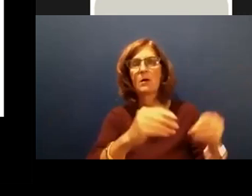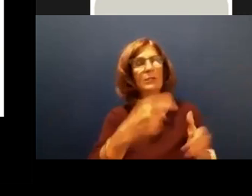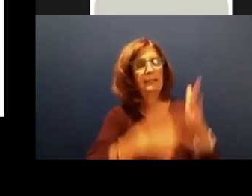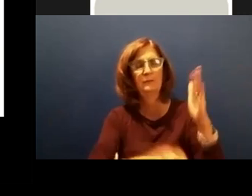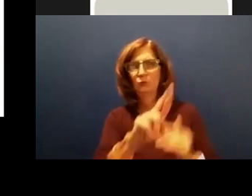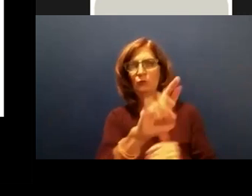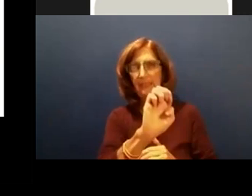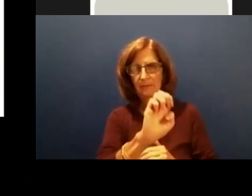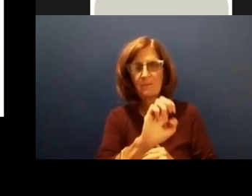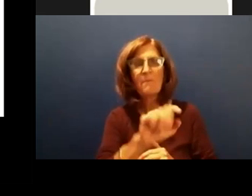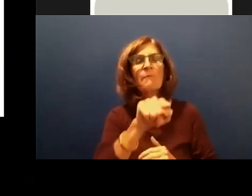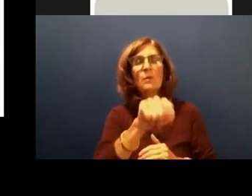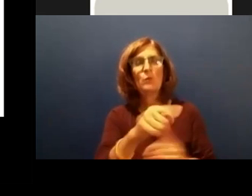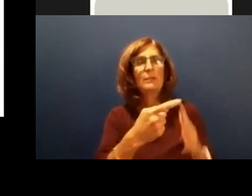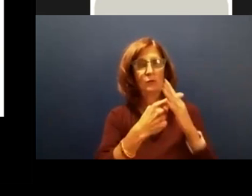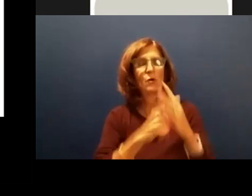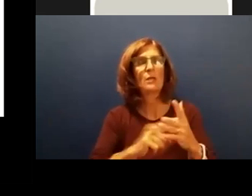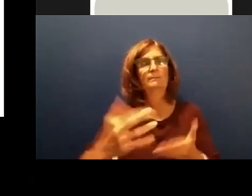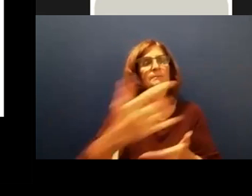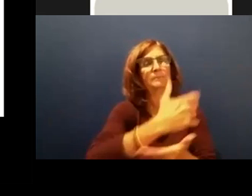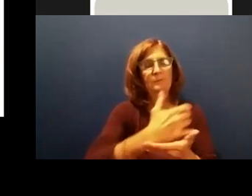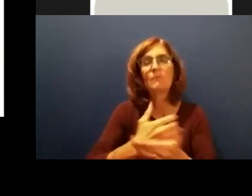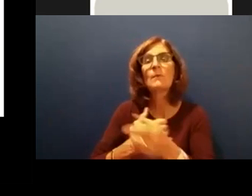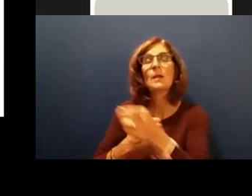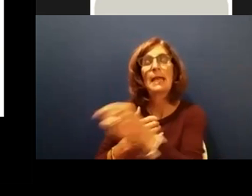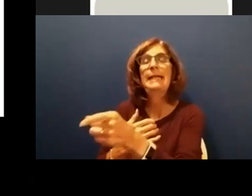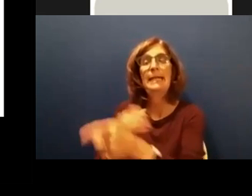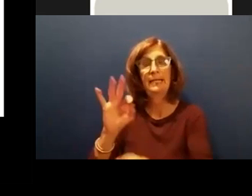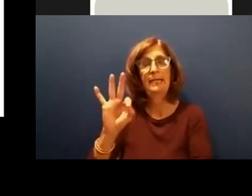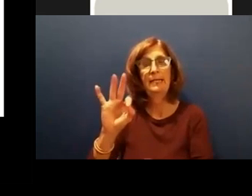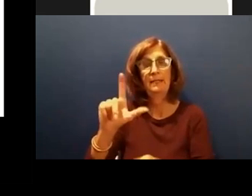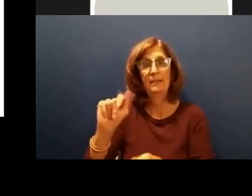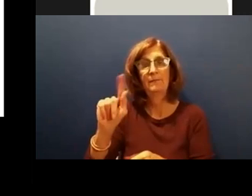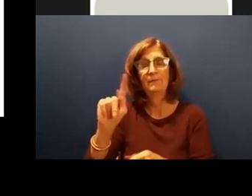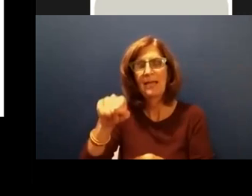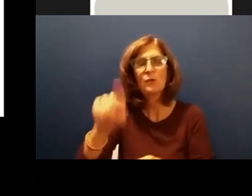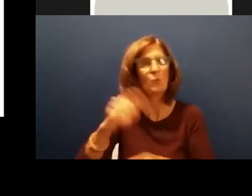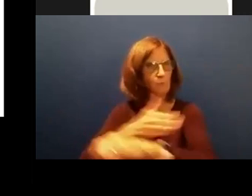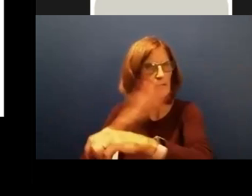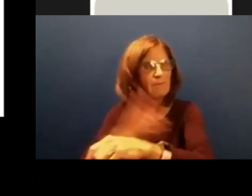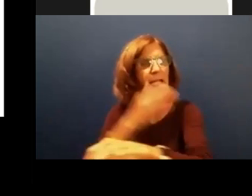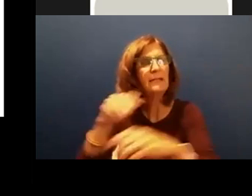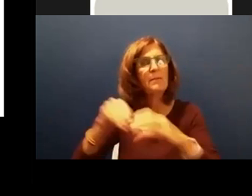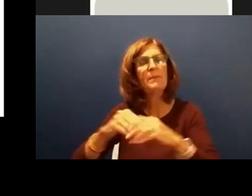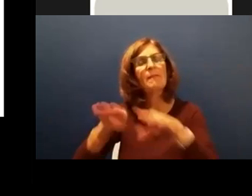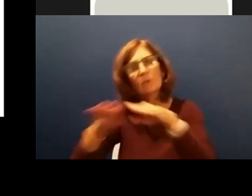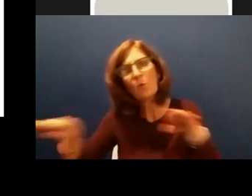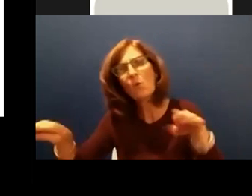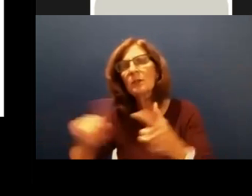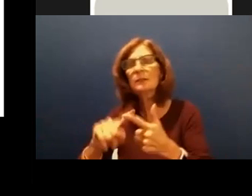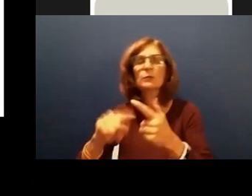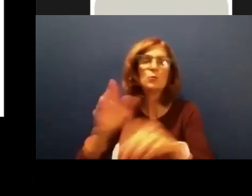significant capital improvements project at Southside Flats, which includes updated units, replacing kitchen cabinets, floors, renovation of all the amenity spaces, lobbies,